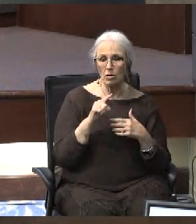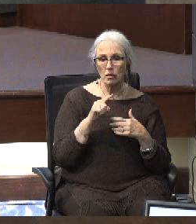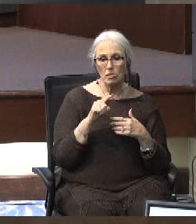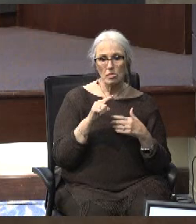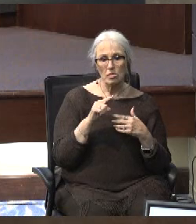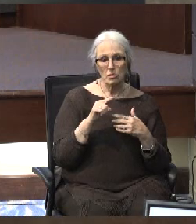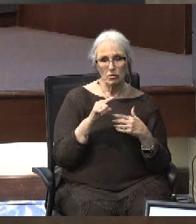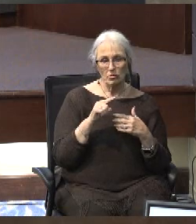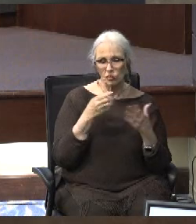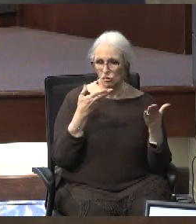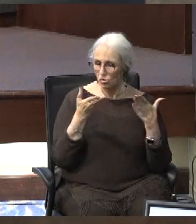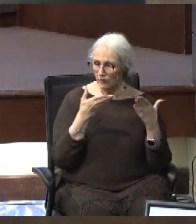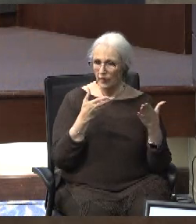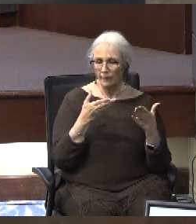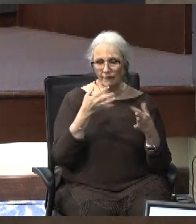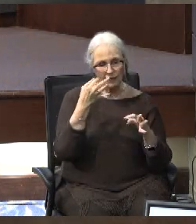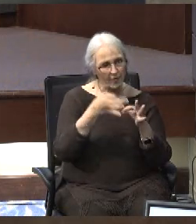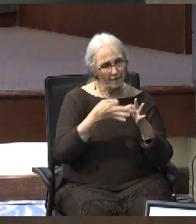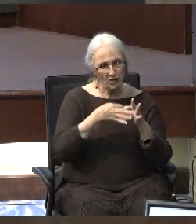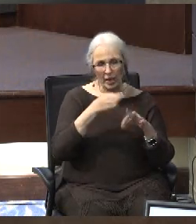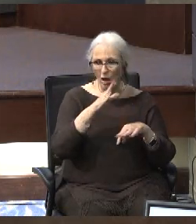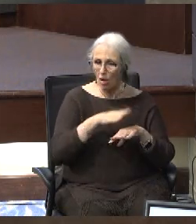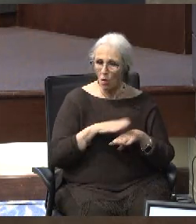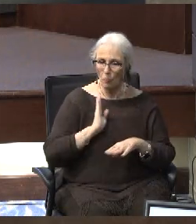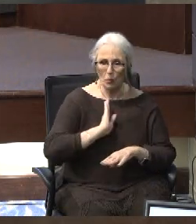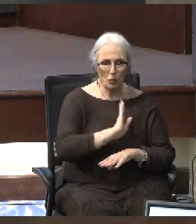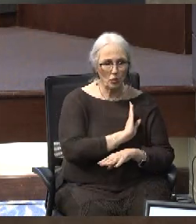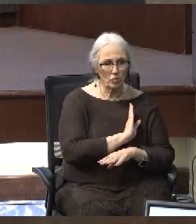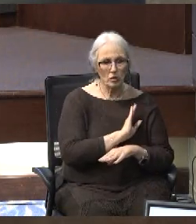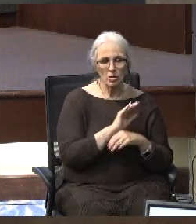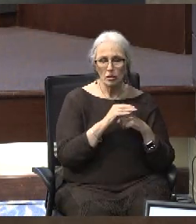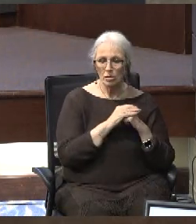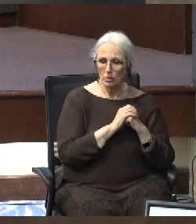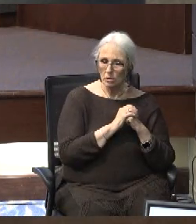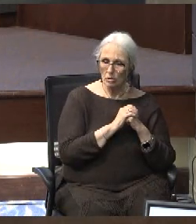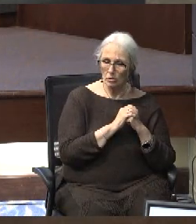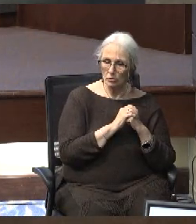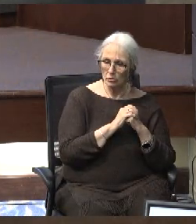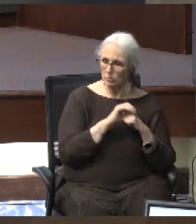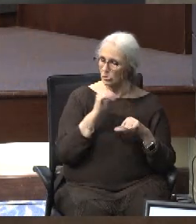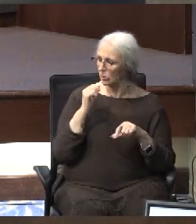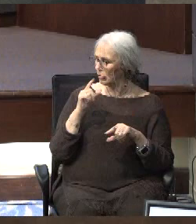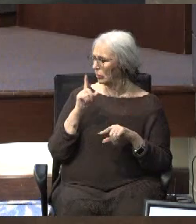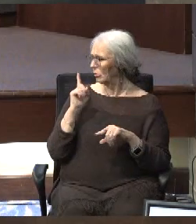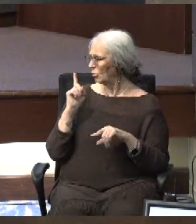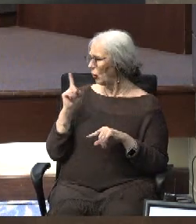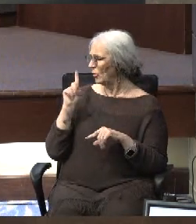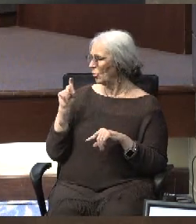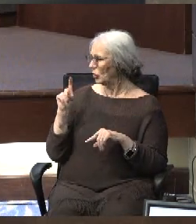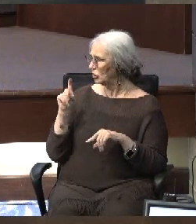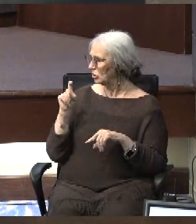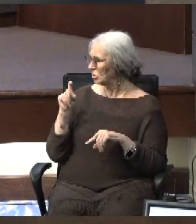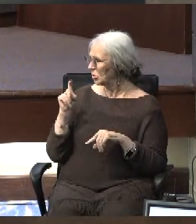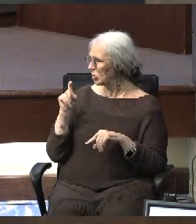Tem for serving faithfully on this board as well. Mayor? Can I ask one Oh, question? right,